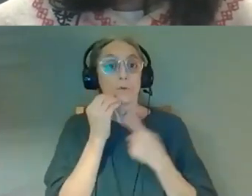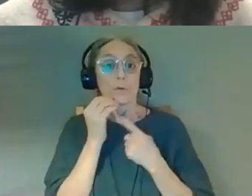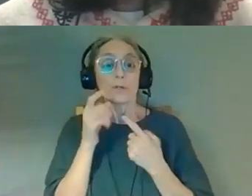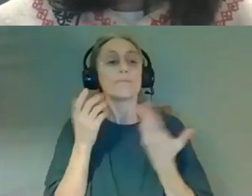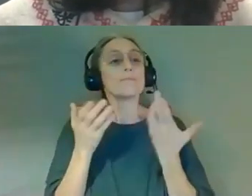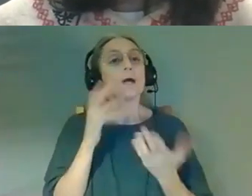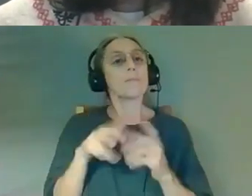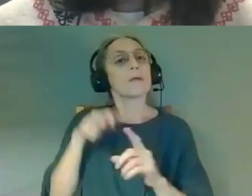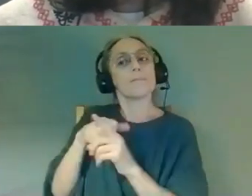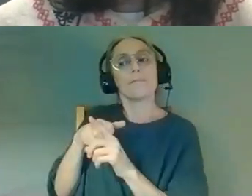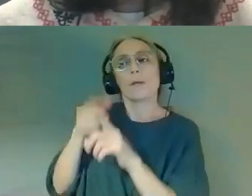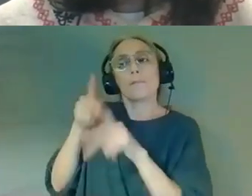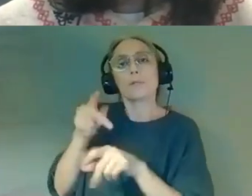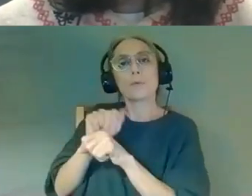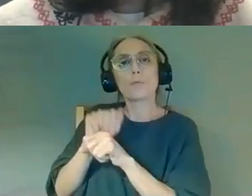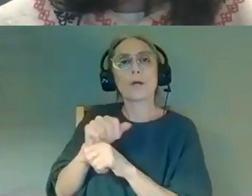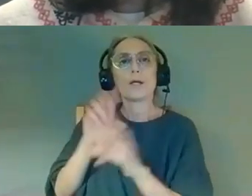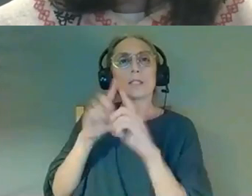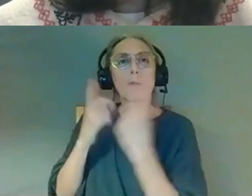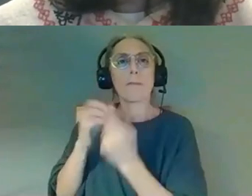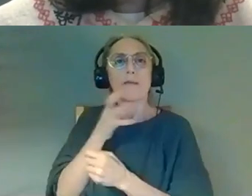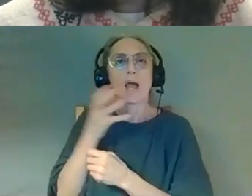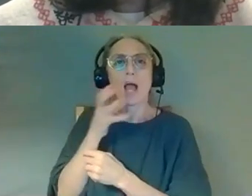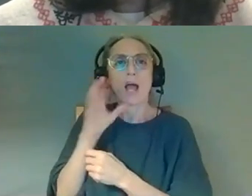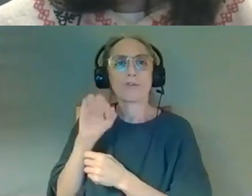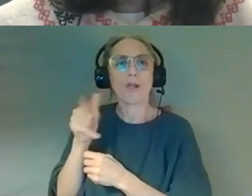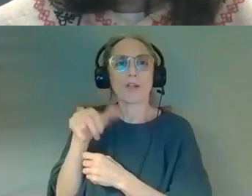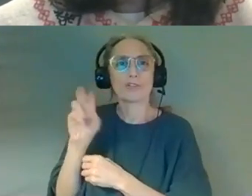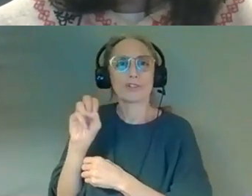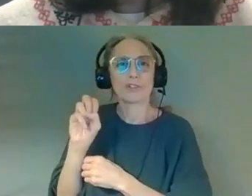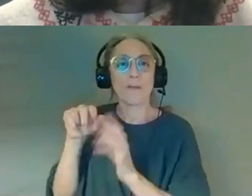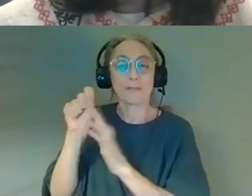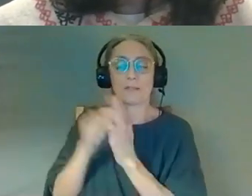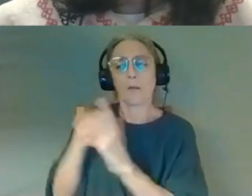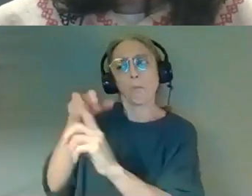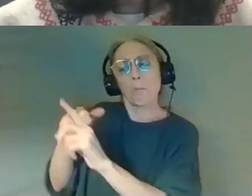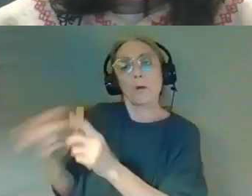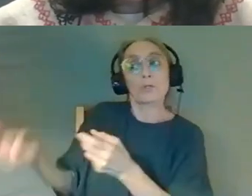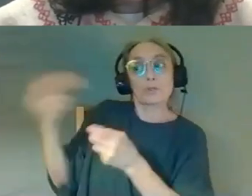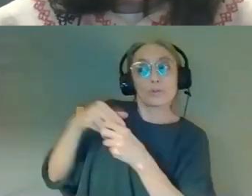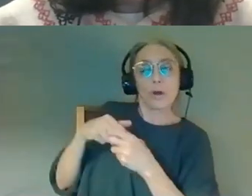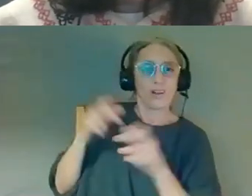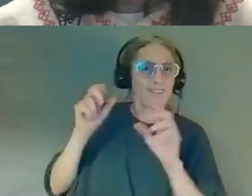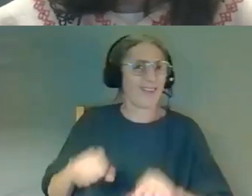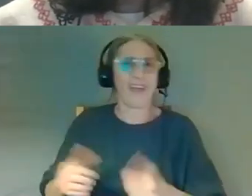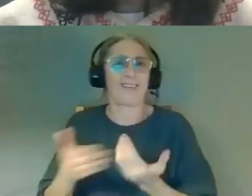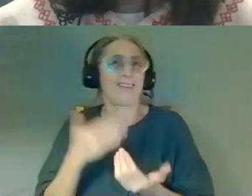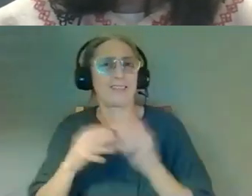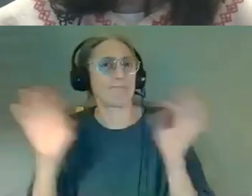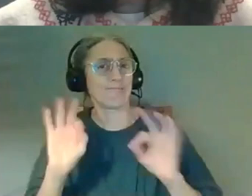Agriculture from the state on that same call, we can do that. I mean, you just need to tell me what I need to